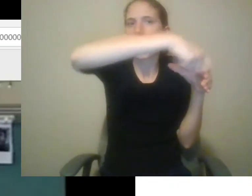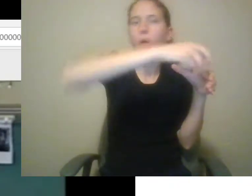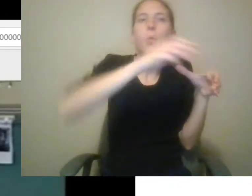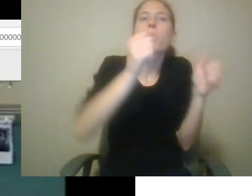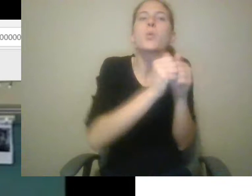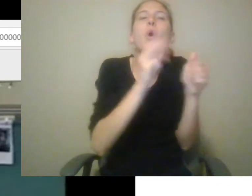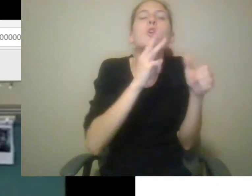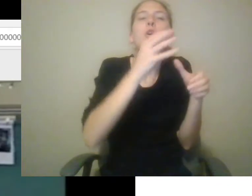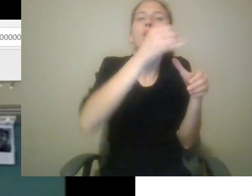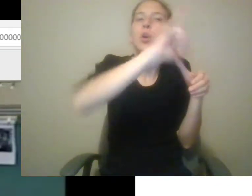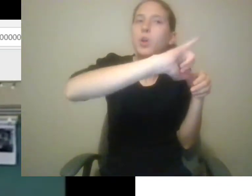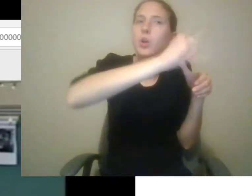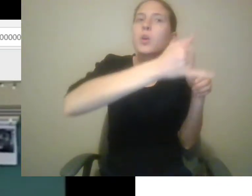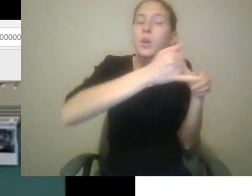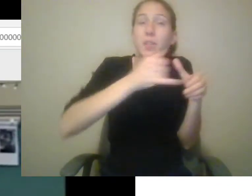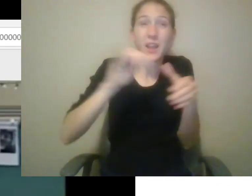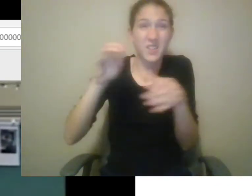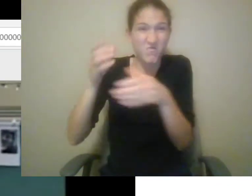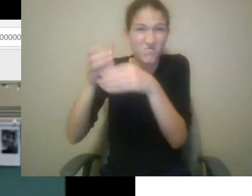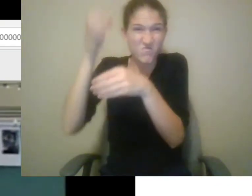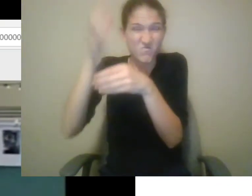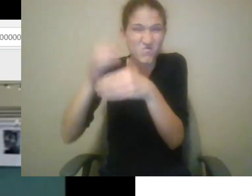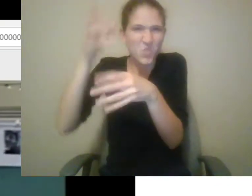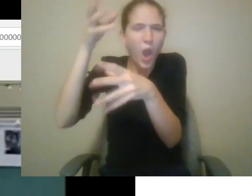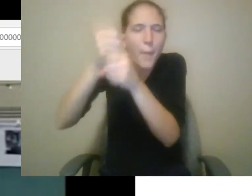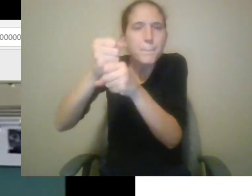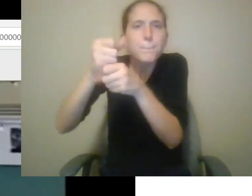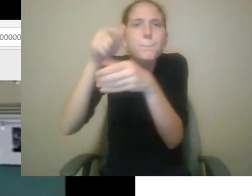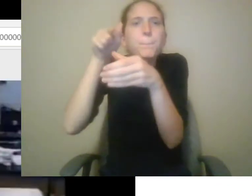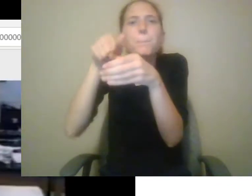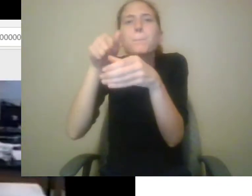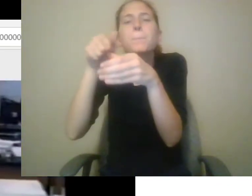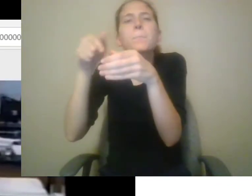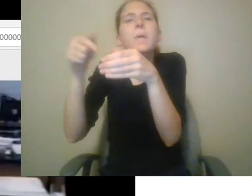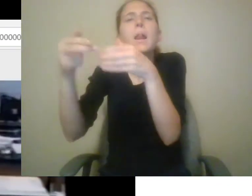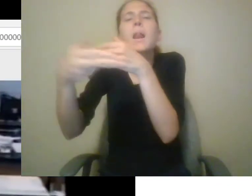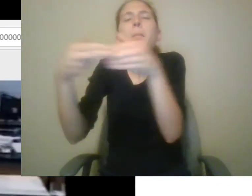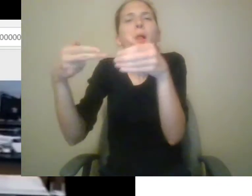orange juice, what is it called? How do they describe it? Nate?